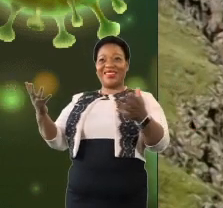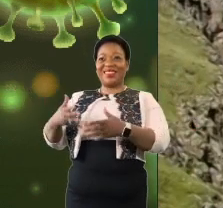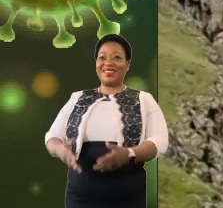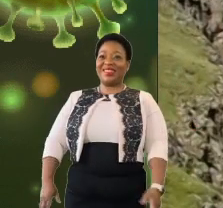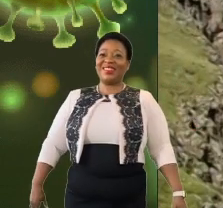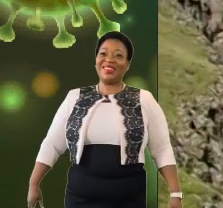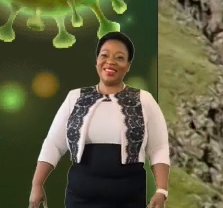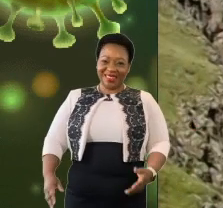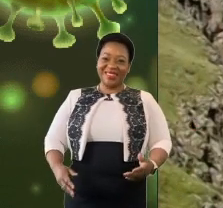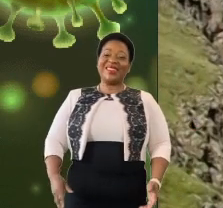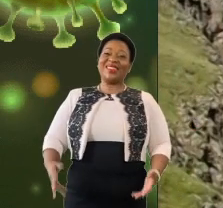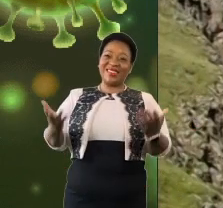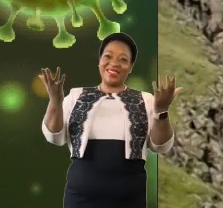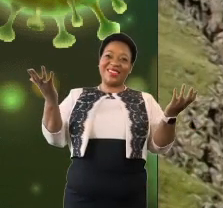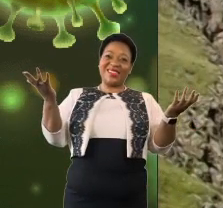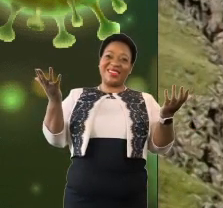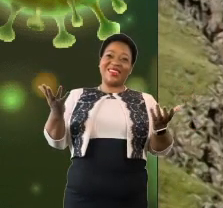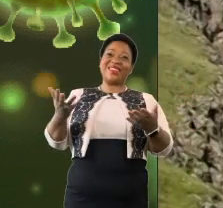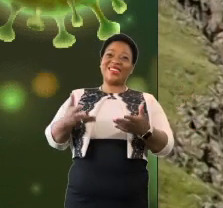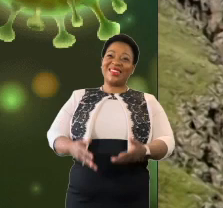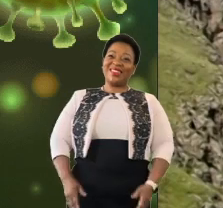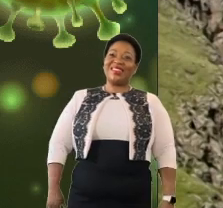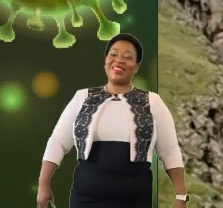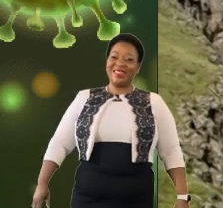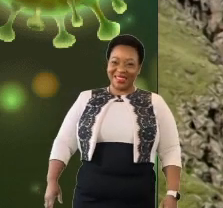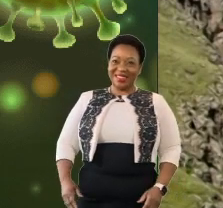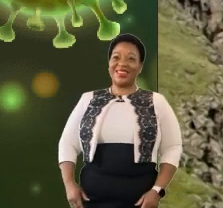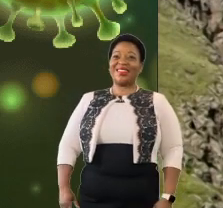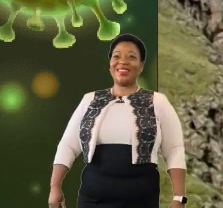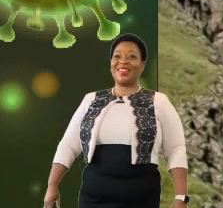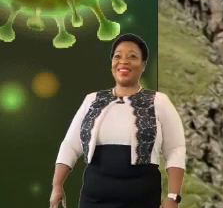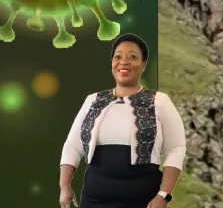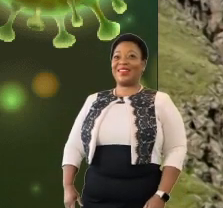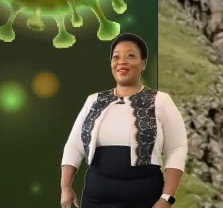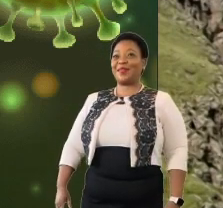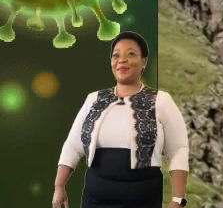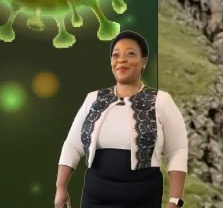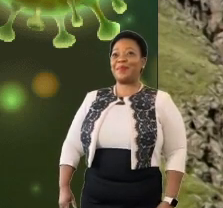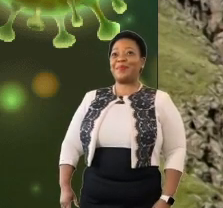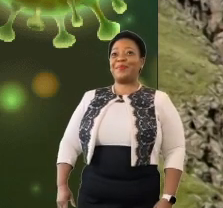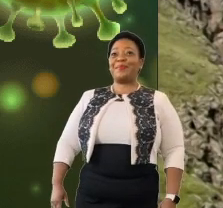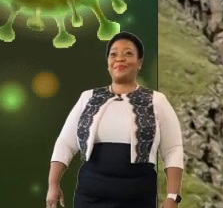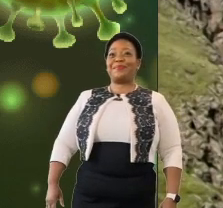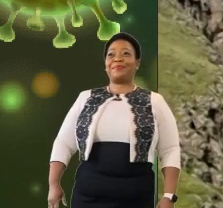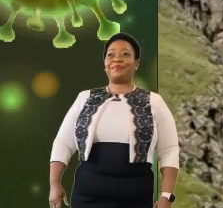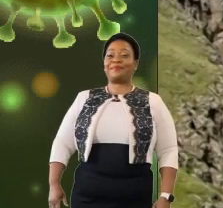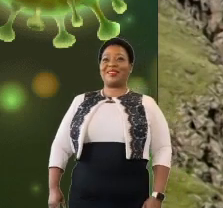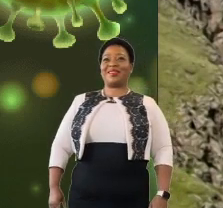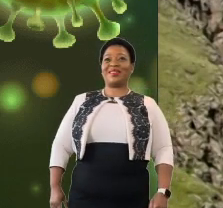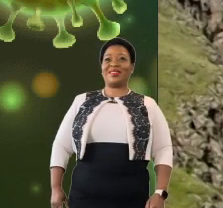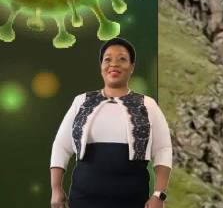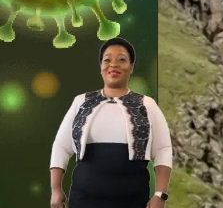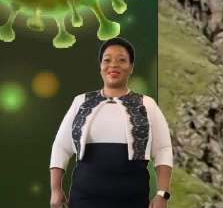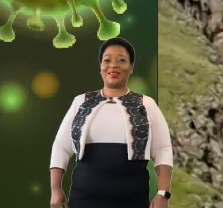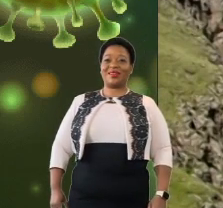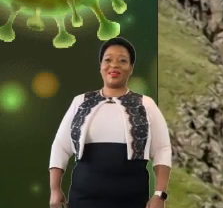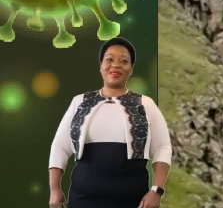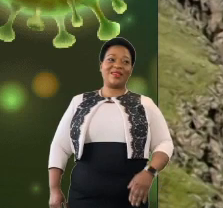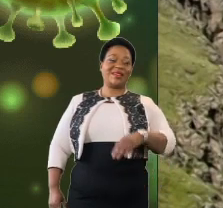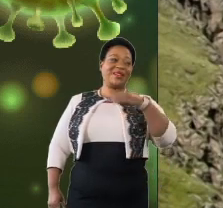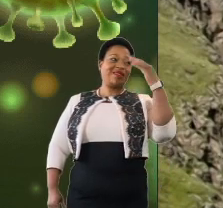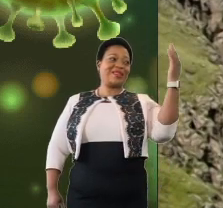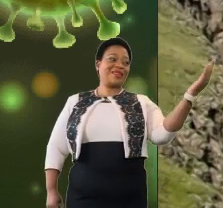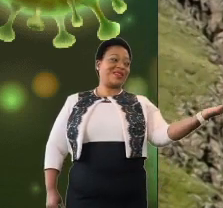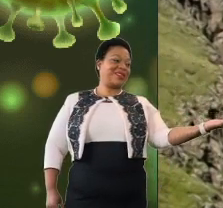where do we get actually authorization to move and to get back into in its particular